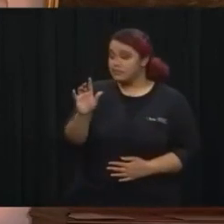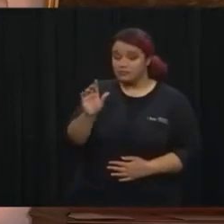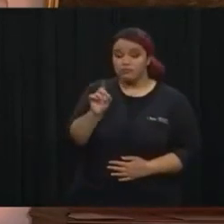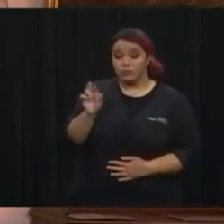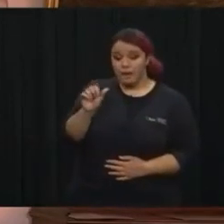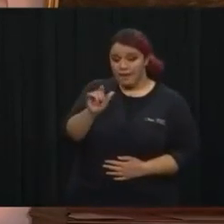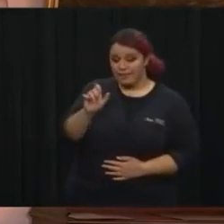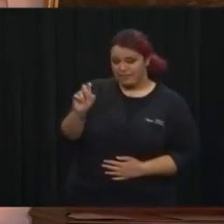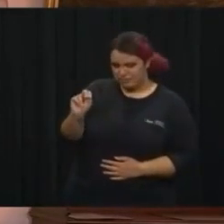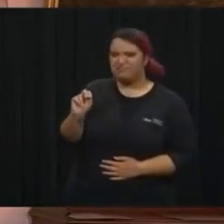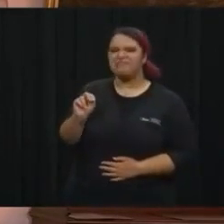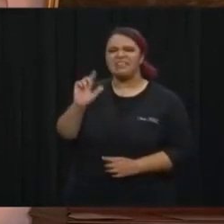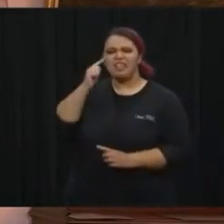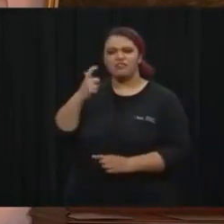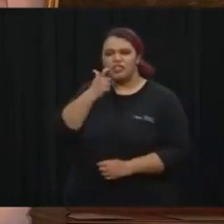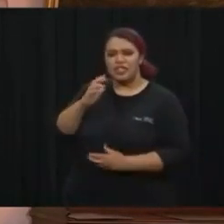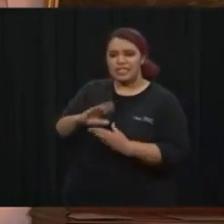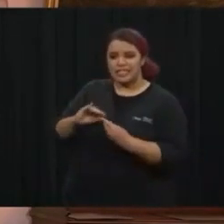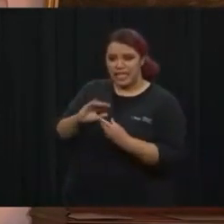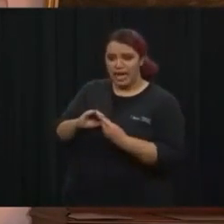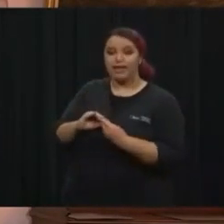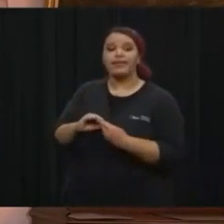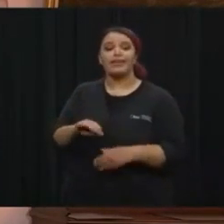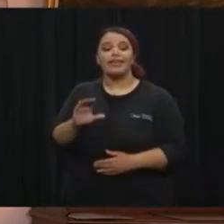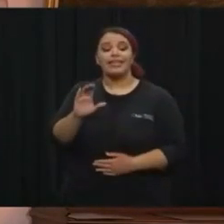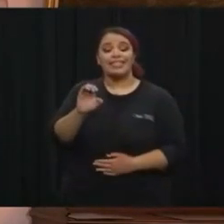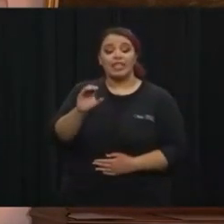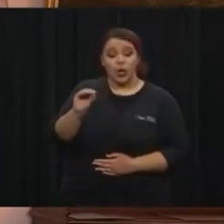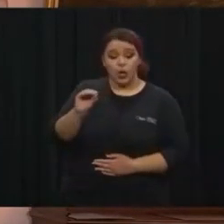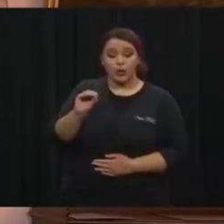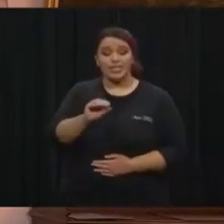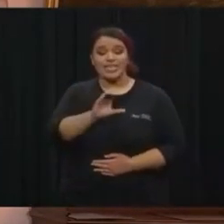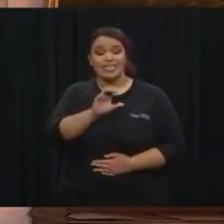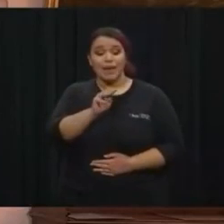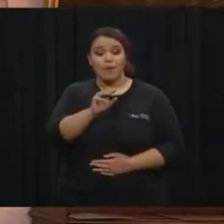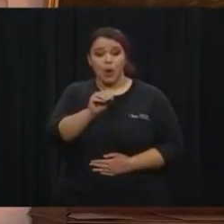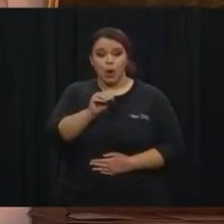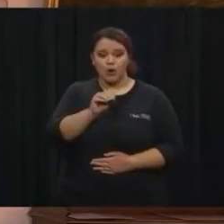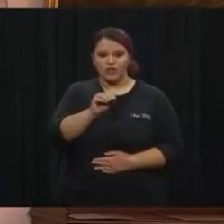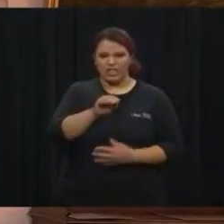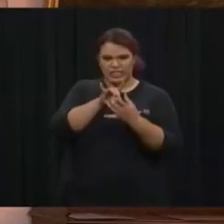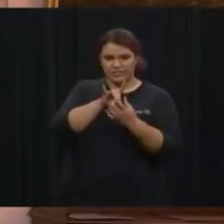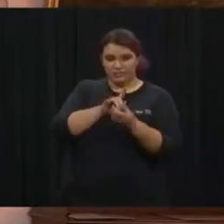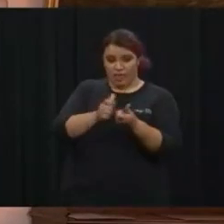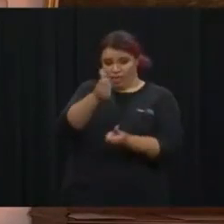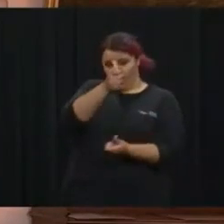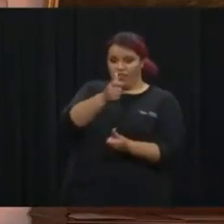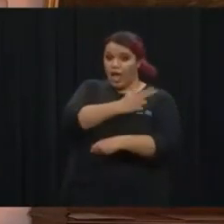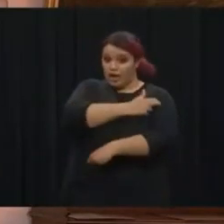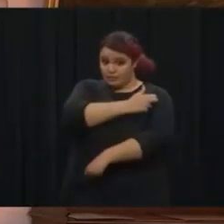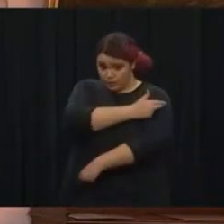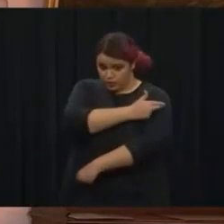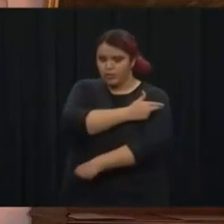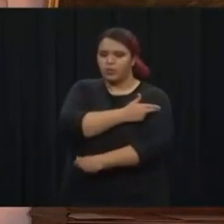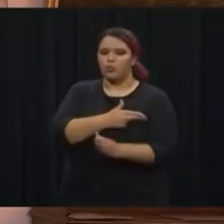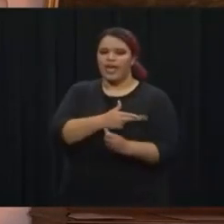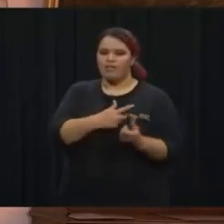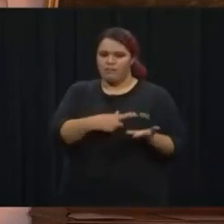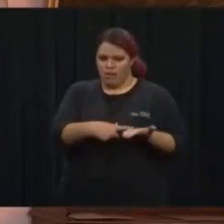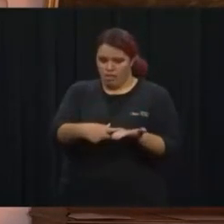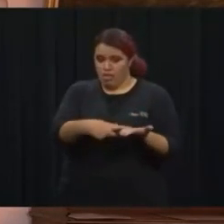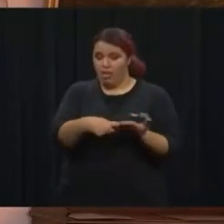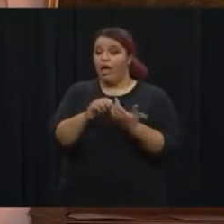through there. But I don't know whether, Eric, we can get them up or not. If not, we'll just I'll listen to the questions